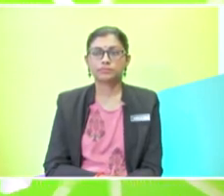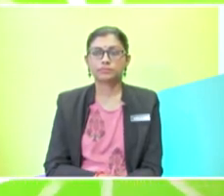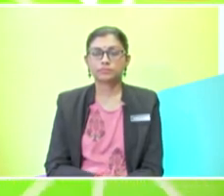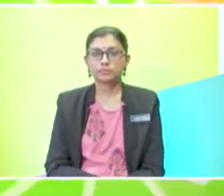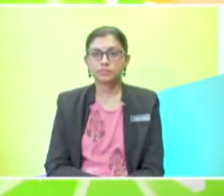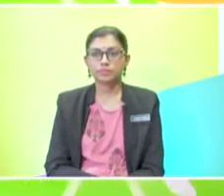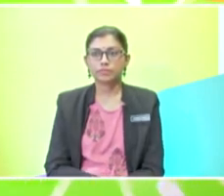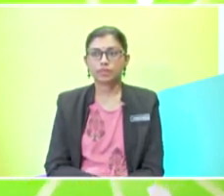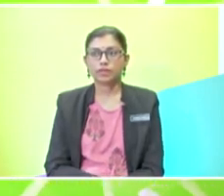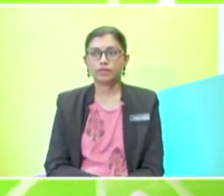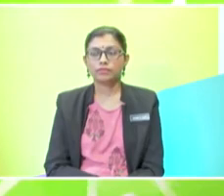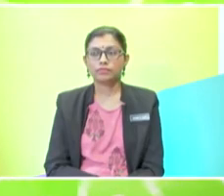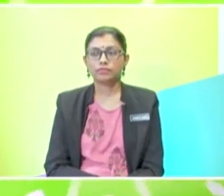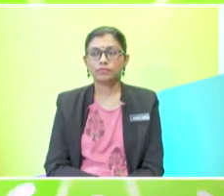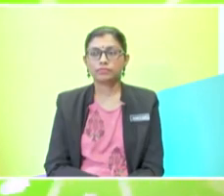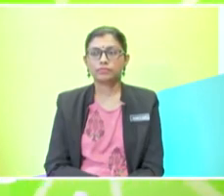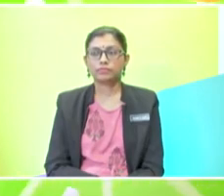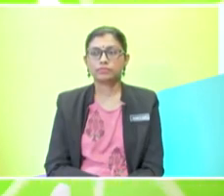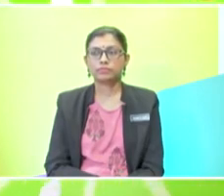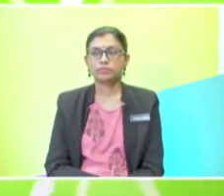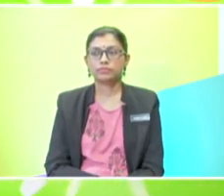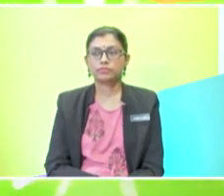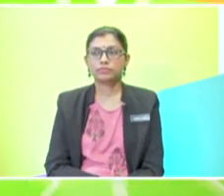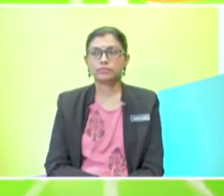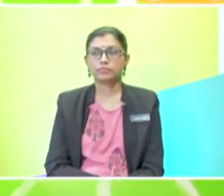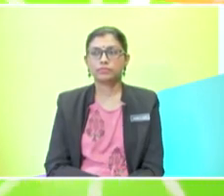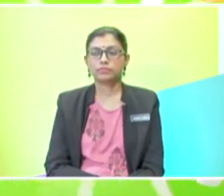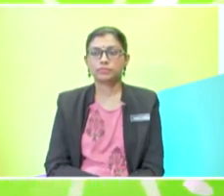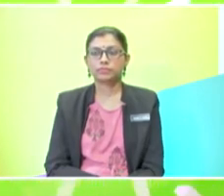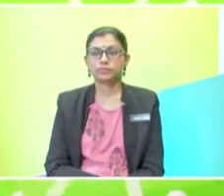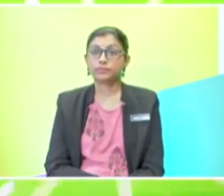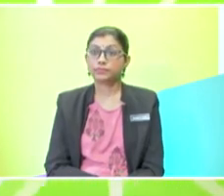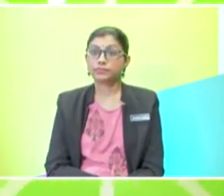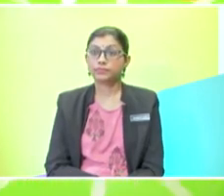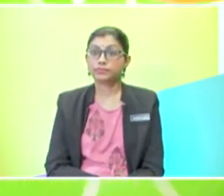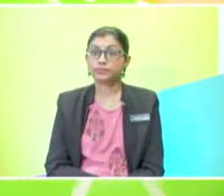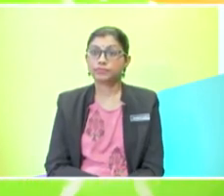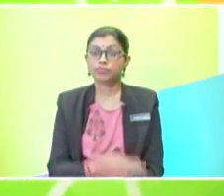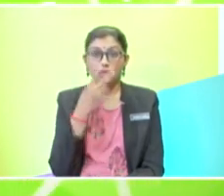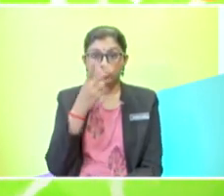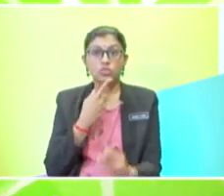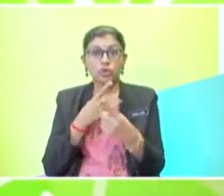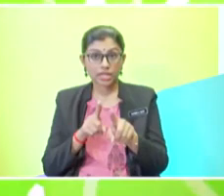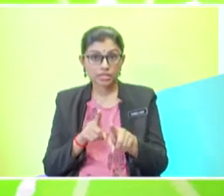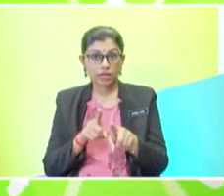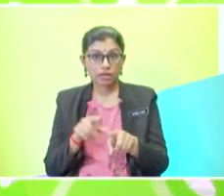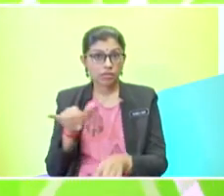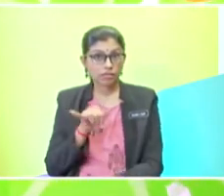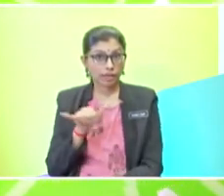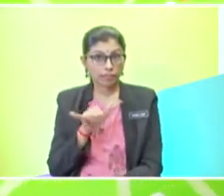All right, Ryan, if you're done, show us your card, please. Show us your card. Okay, good. Okay, Ryan,